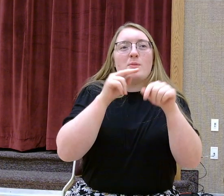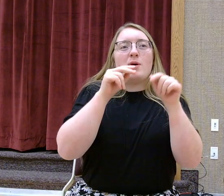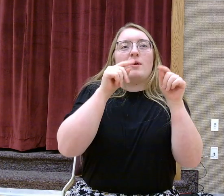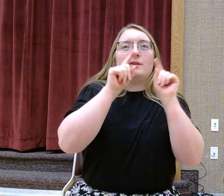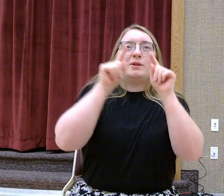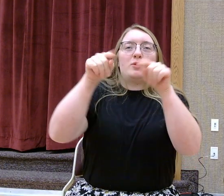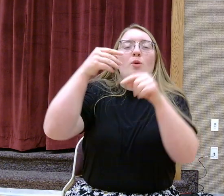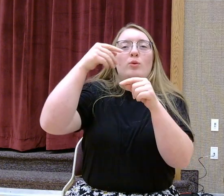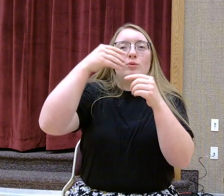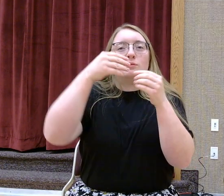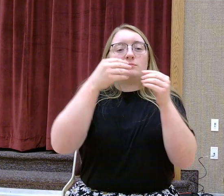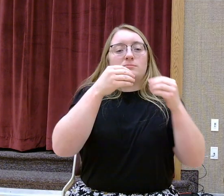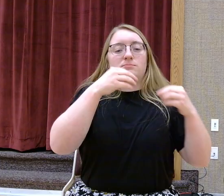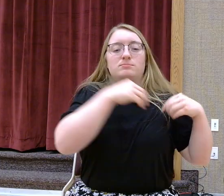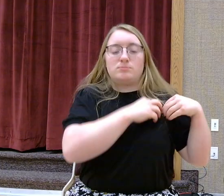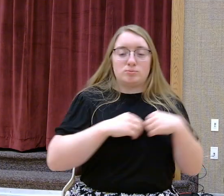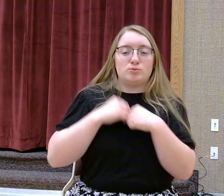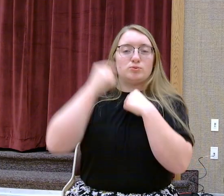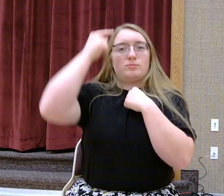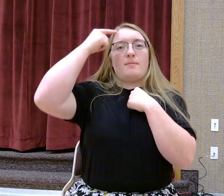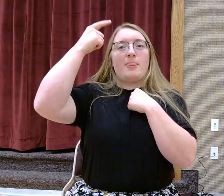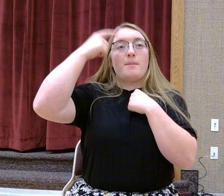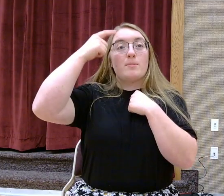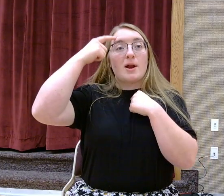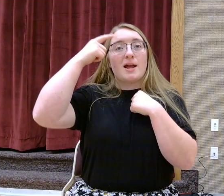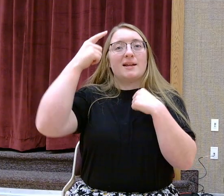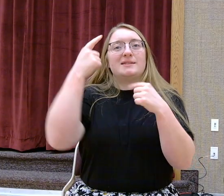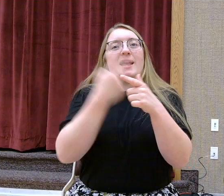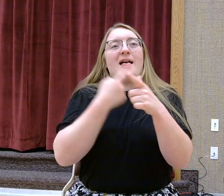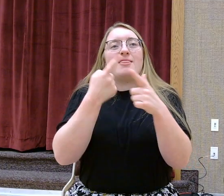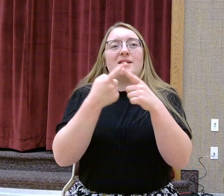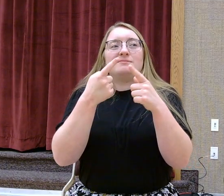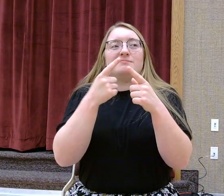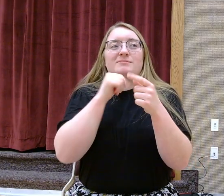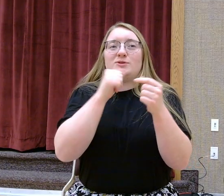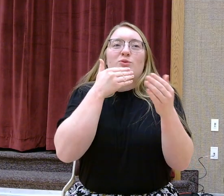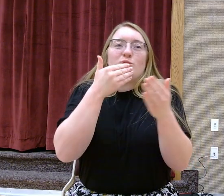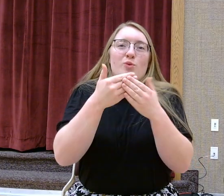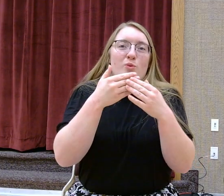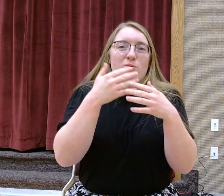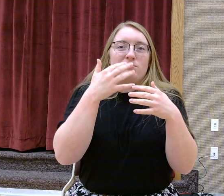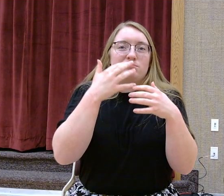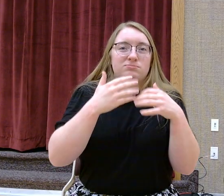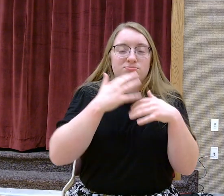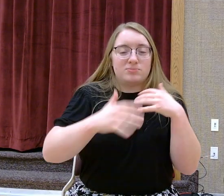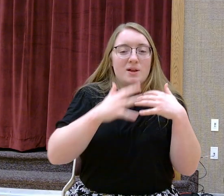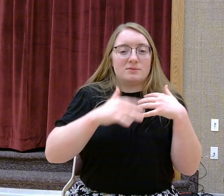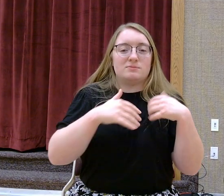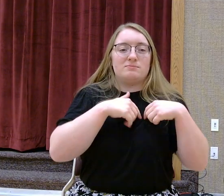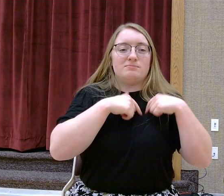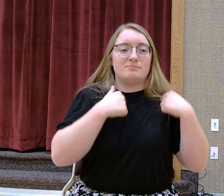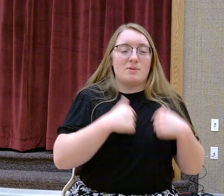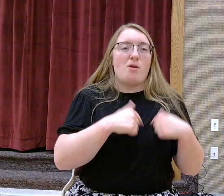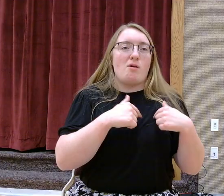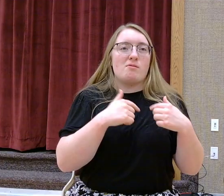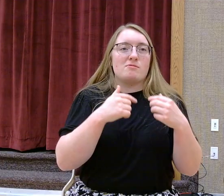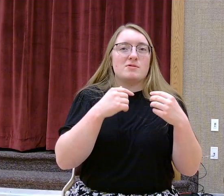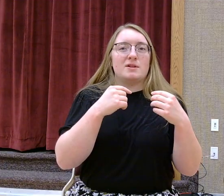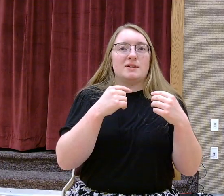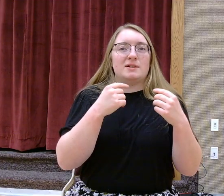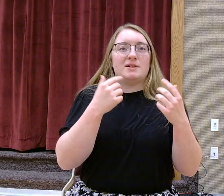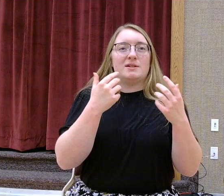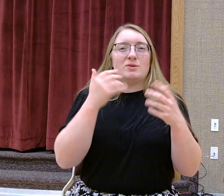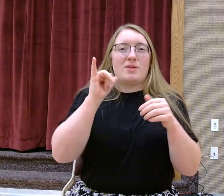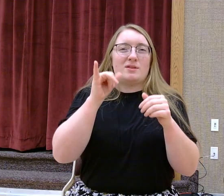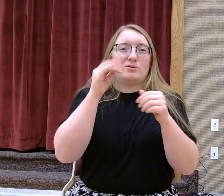atrial fibrillation, that can raise your risk for a stroke. That's why they put you on a blood thinner.